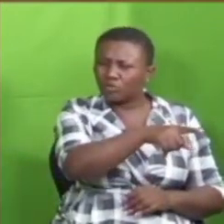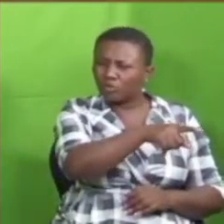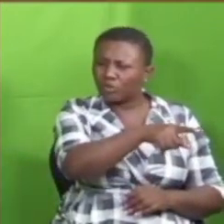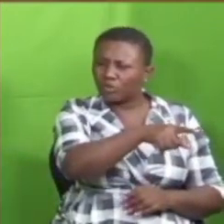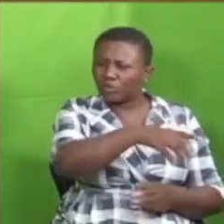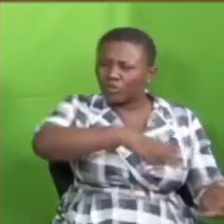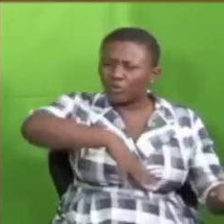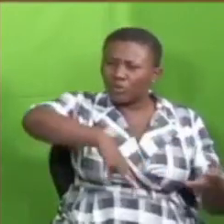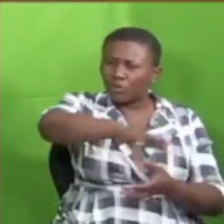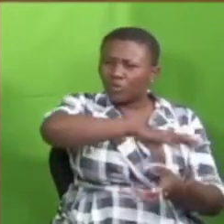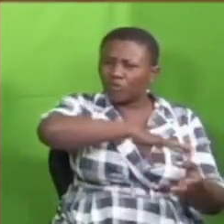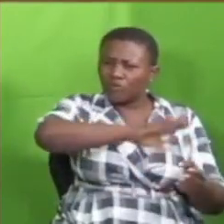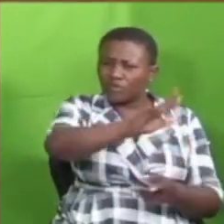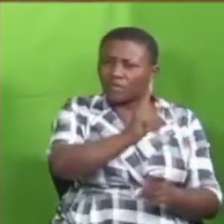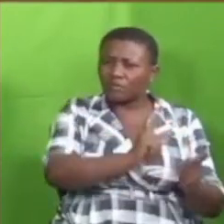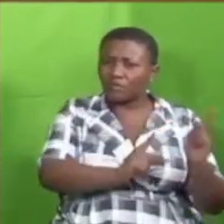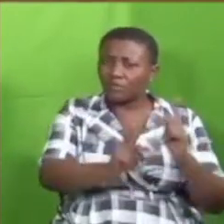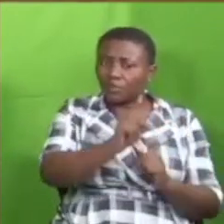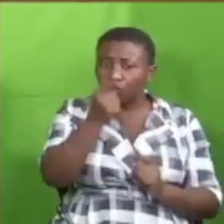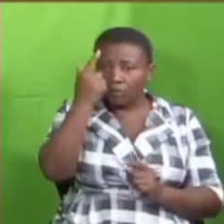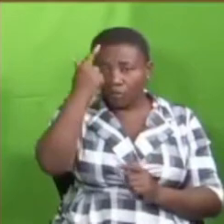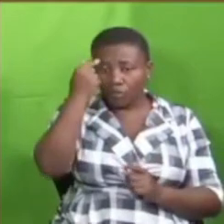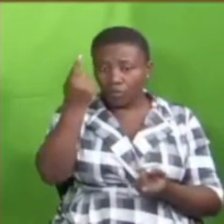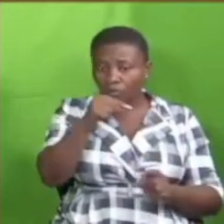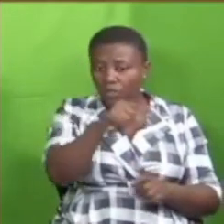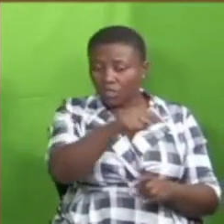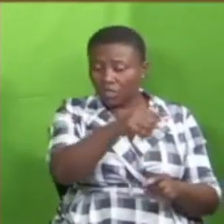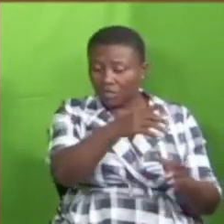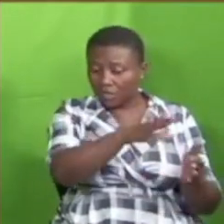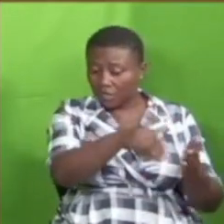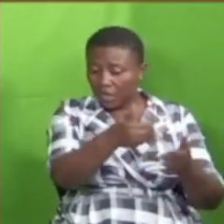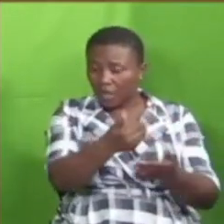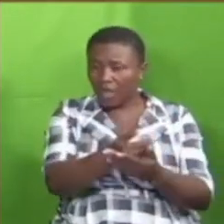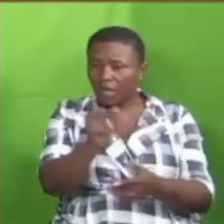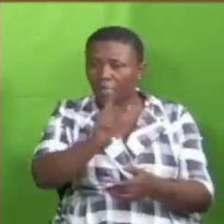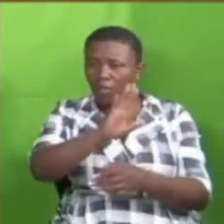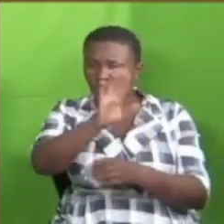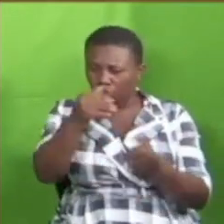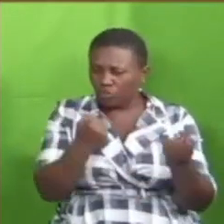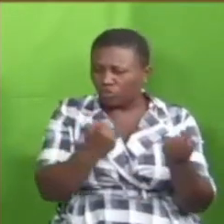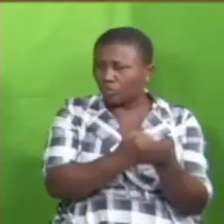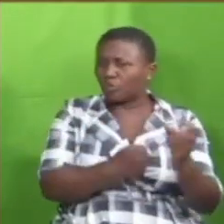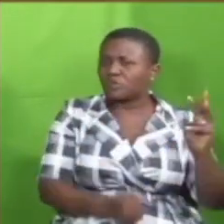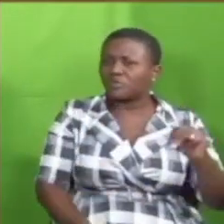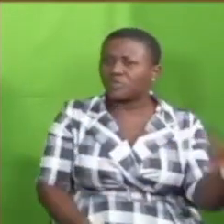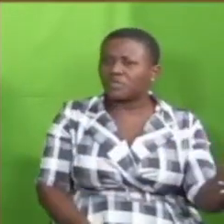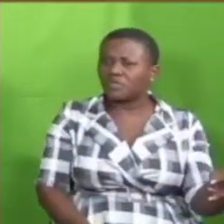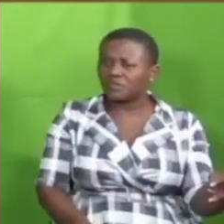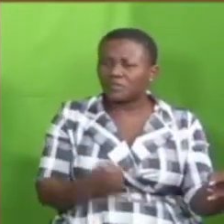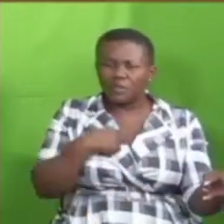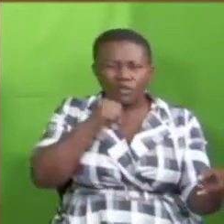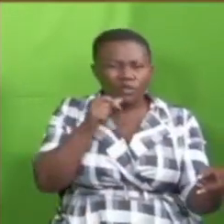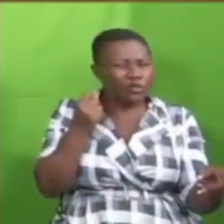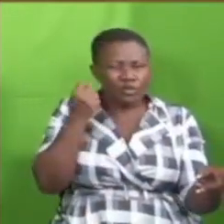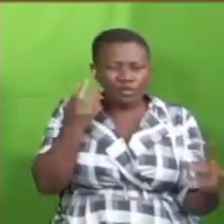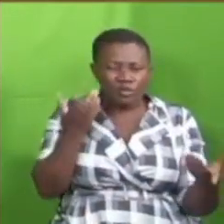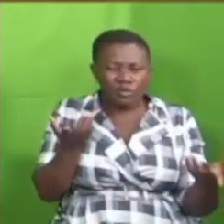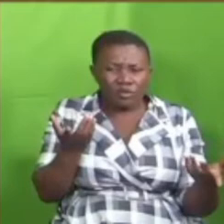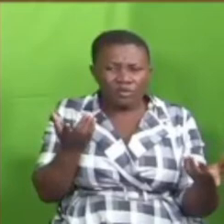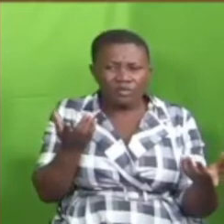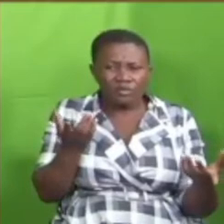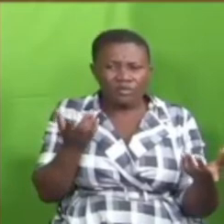for him. And then, lo and behold, they did. Mr. Speaker, we are